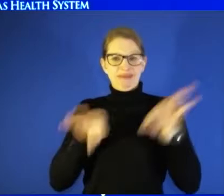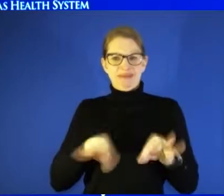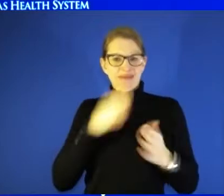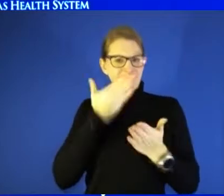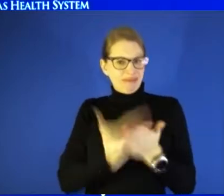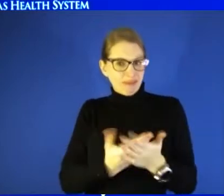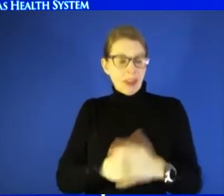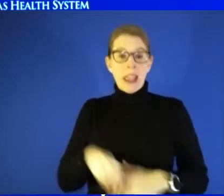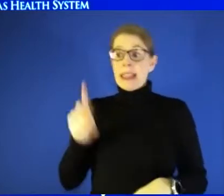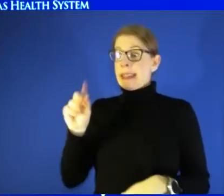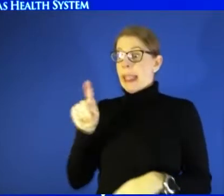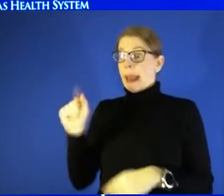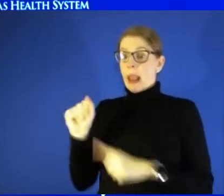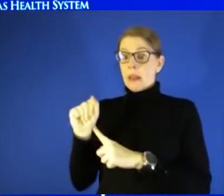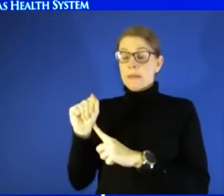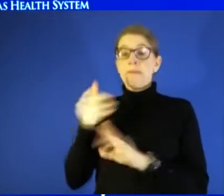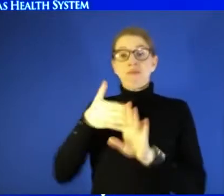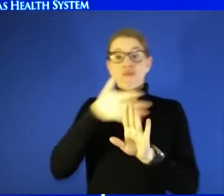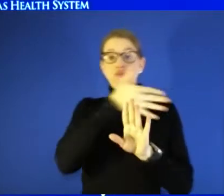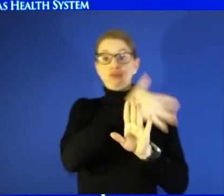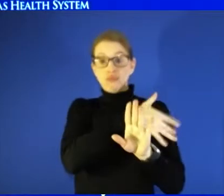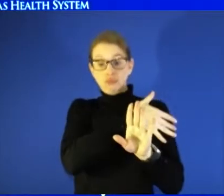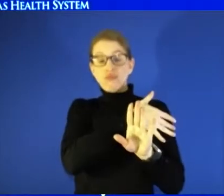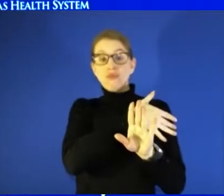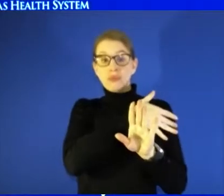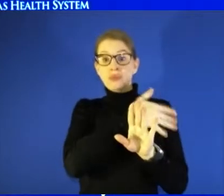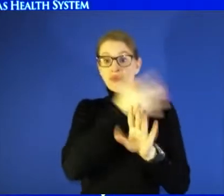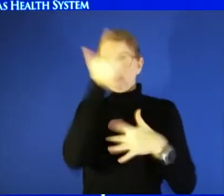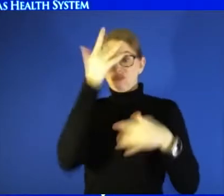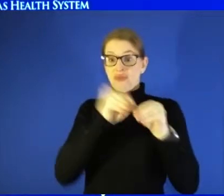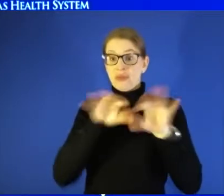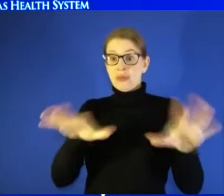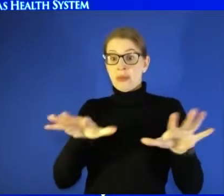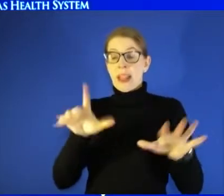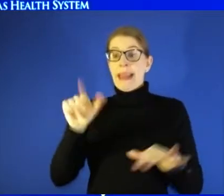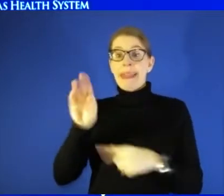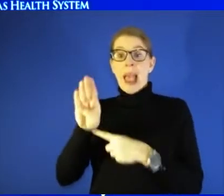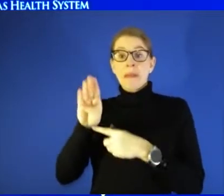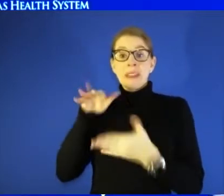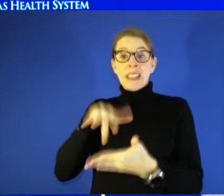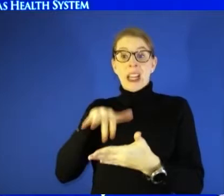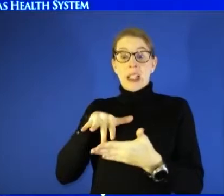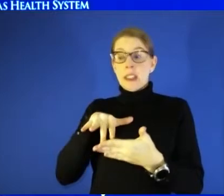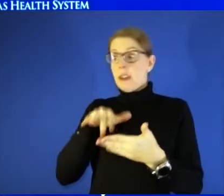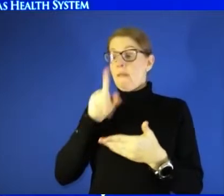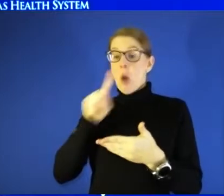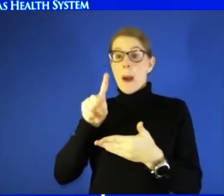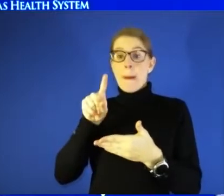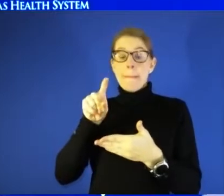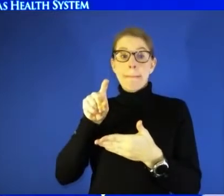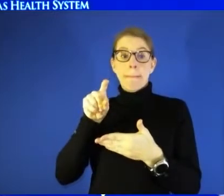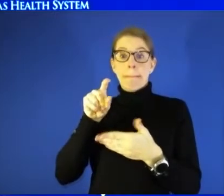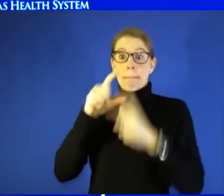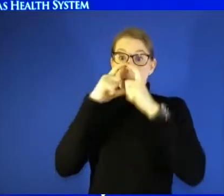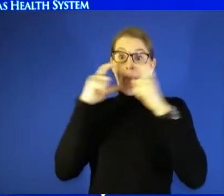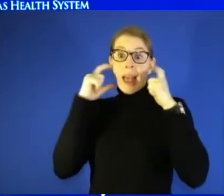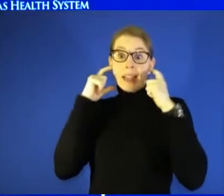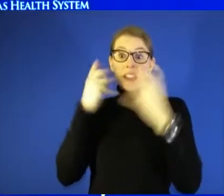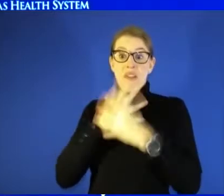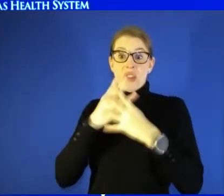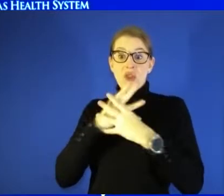know early on in the pandemic there were basic laboratory studies looking at mask filtration rates, and we knew that they had said